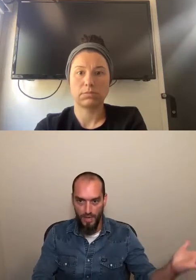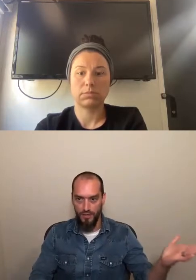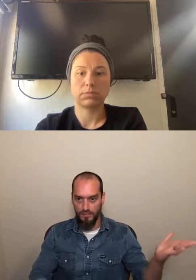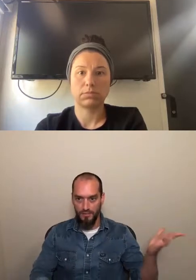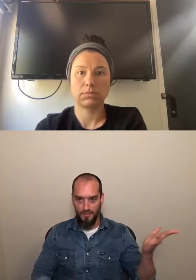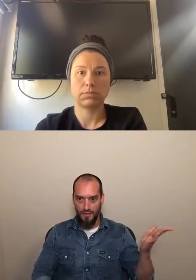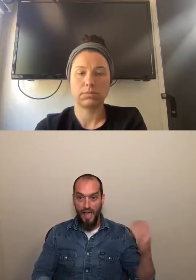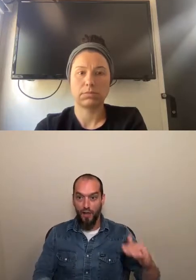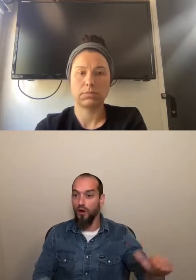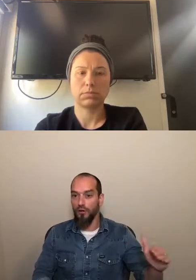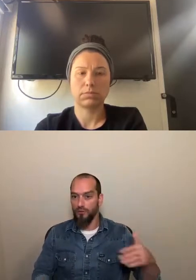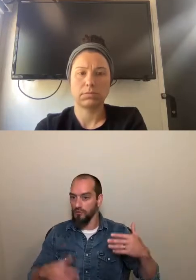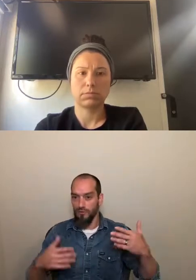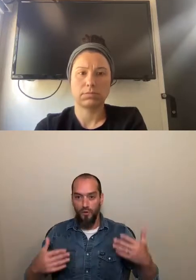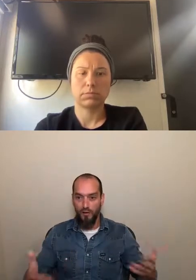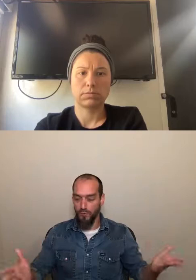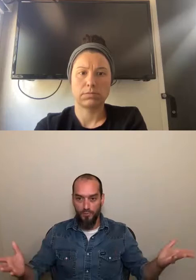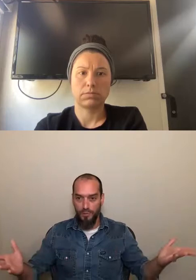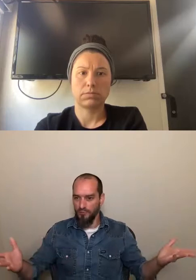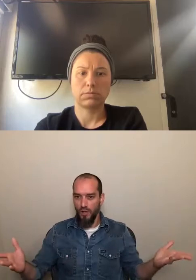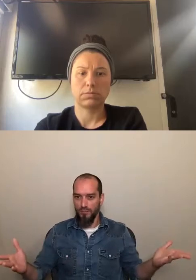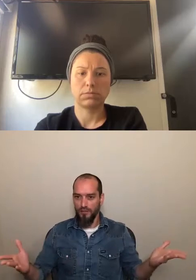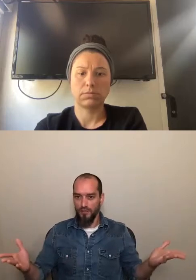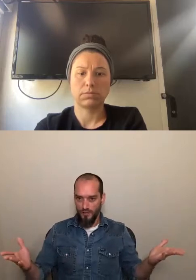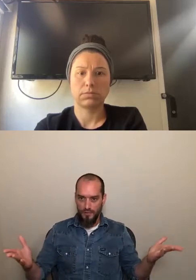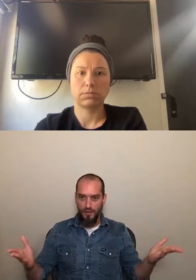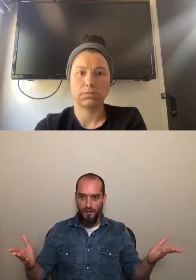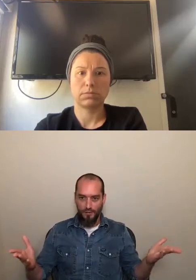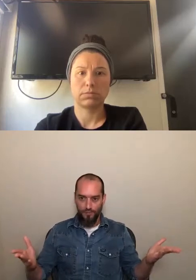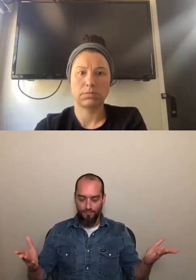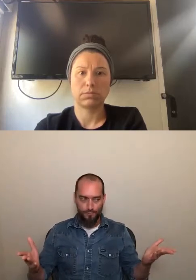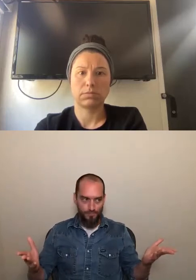taught about it at all. So then what would make them qualified?